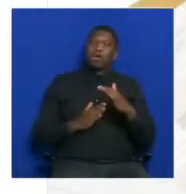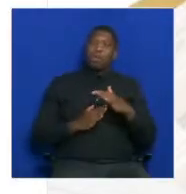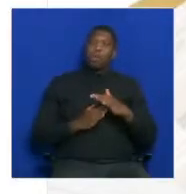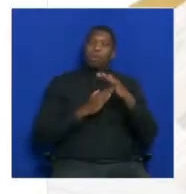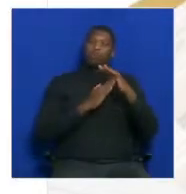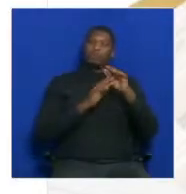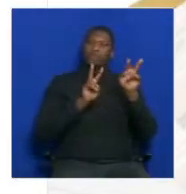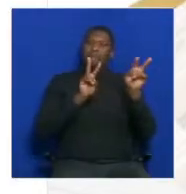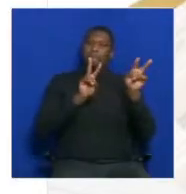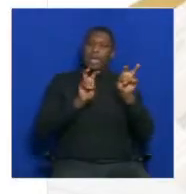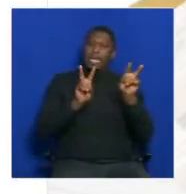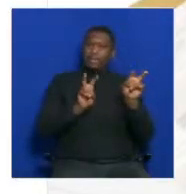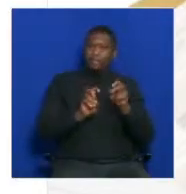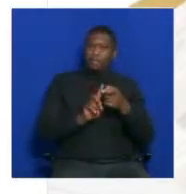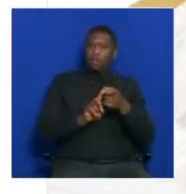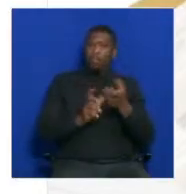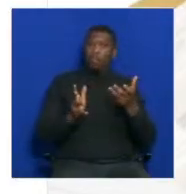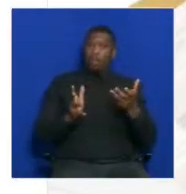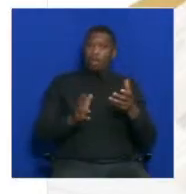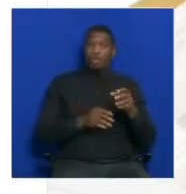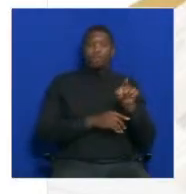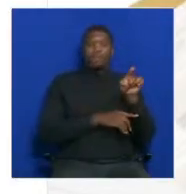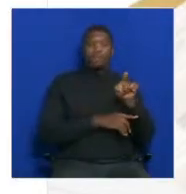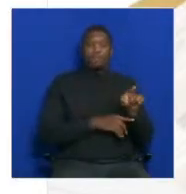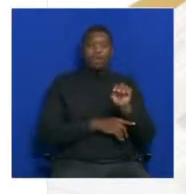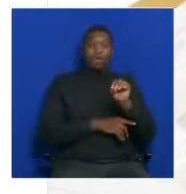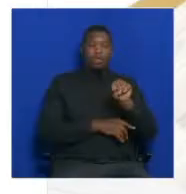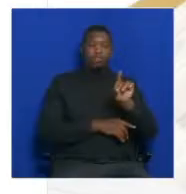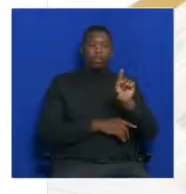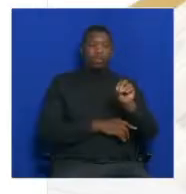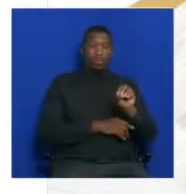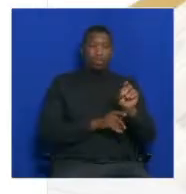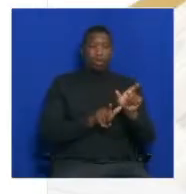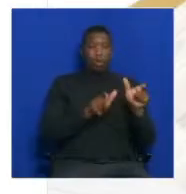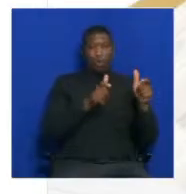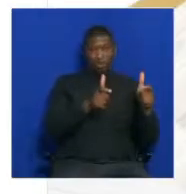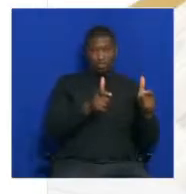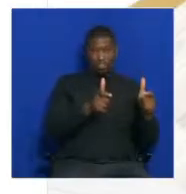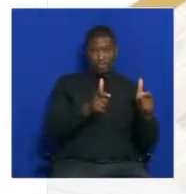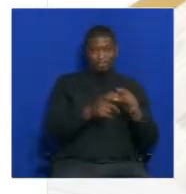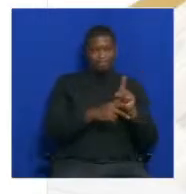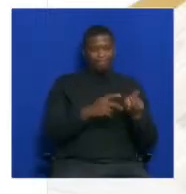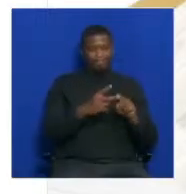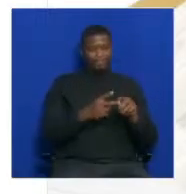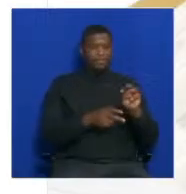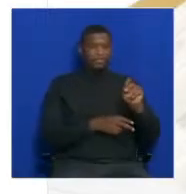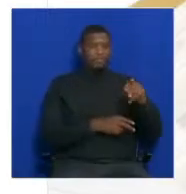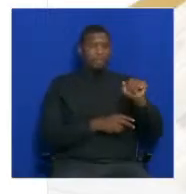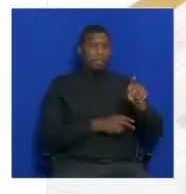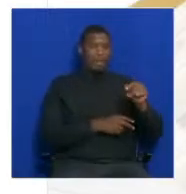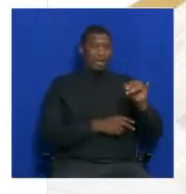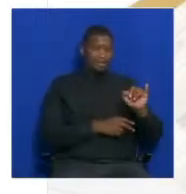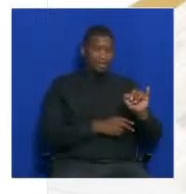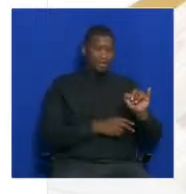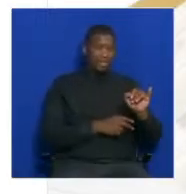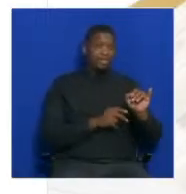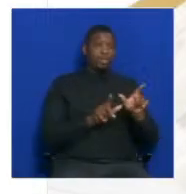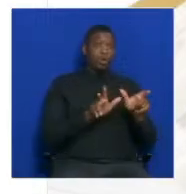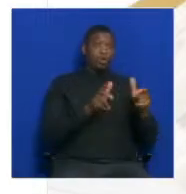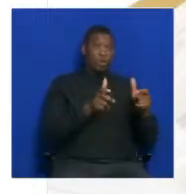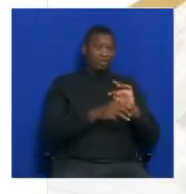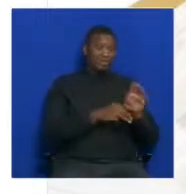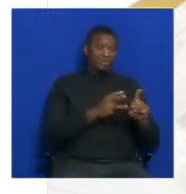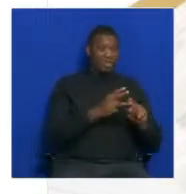from the Zondo Commission, Mpati Commission, and the Nugent Commission, in respect of which the former ID